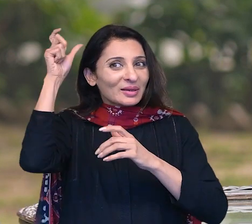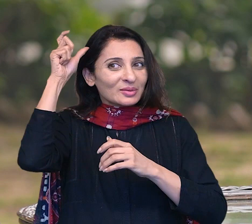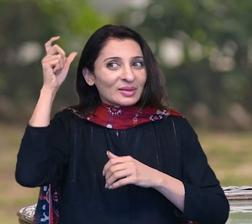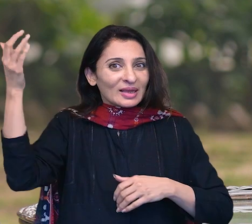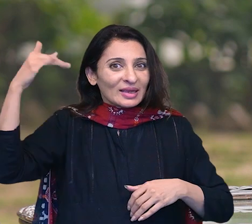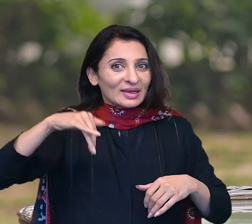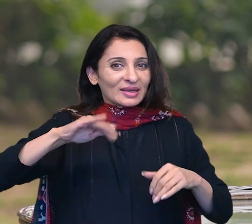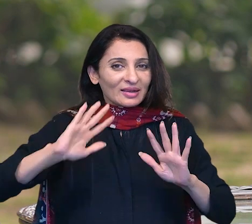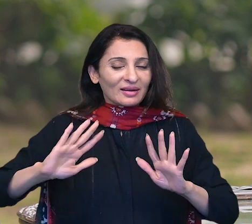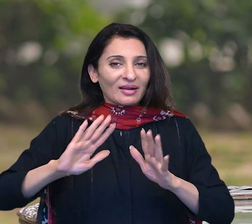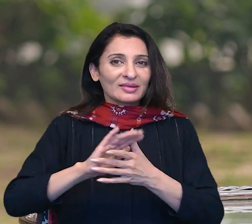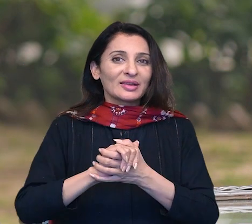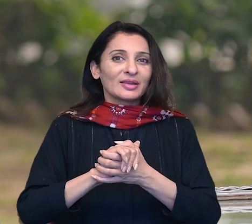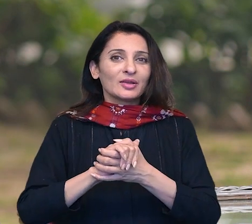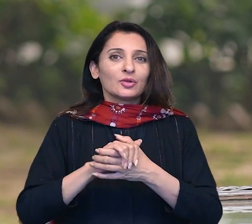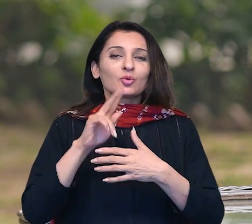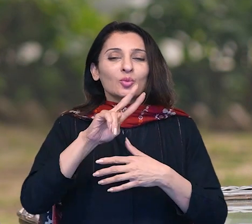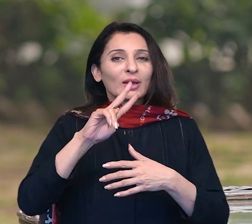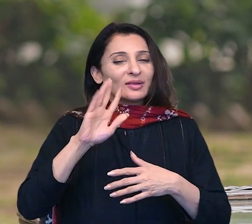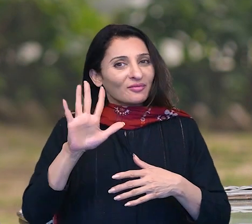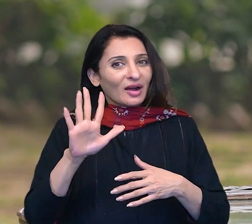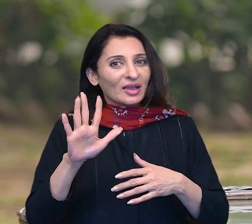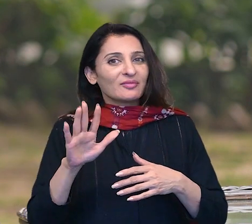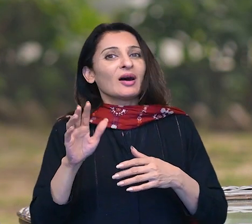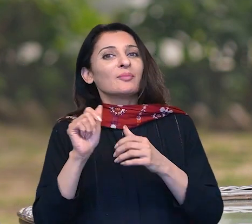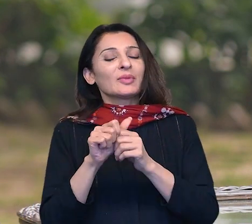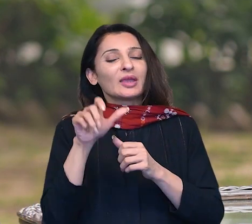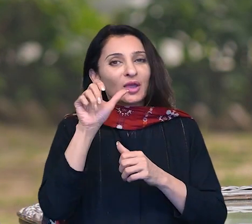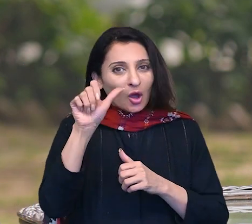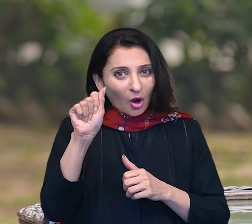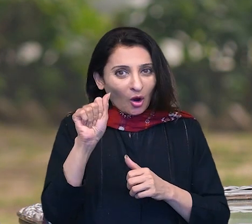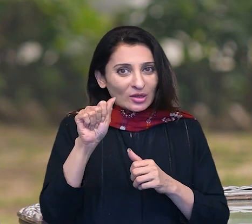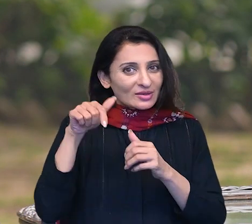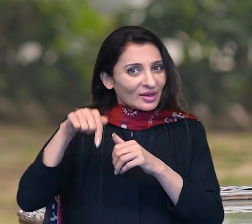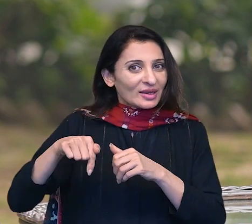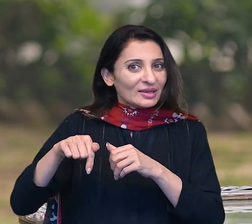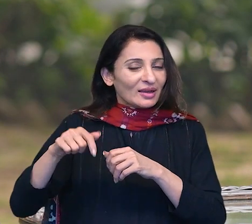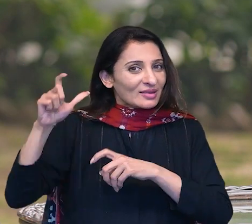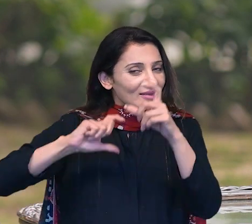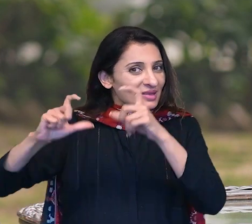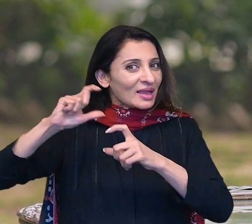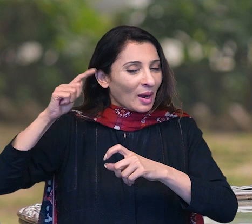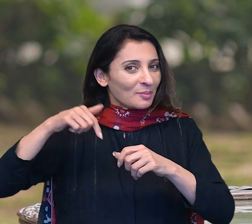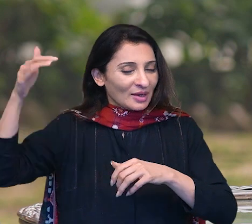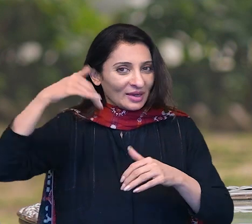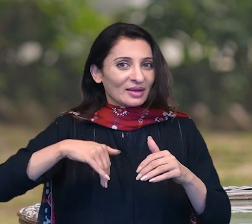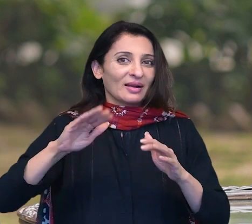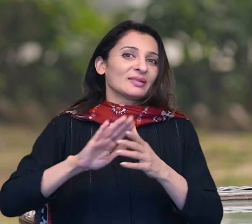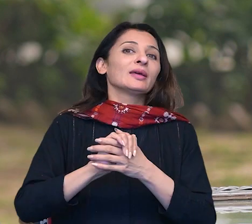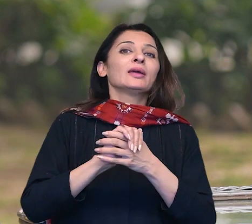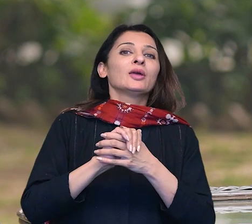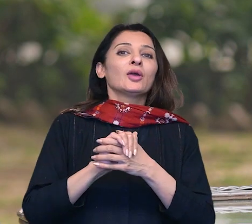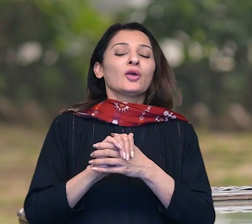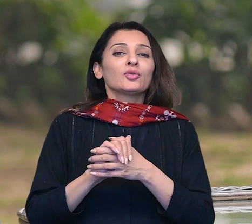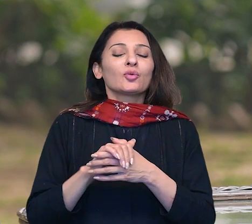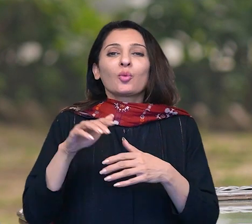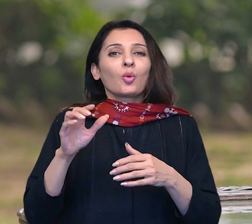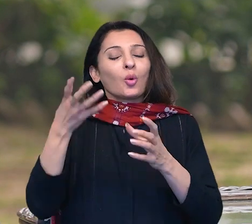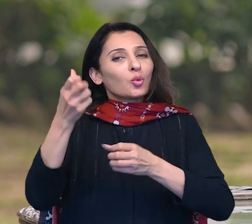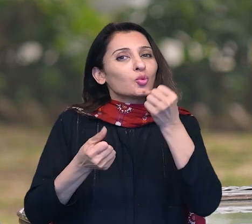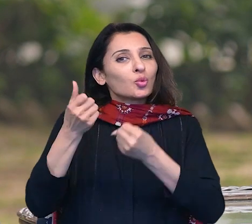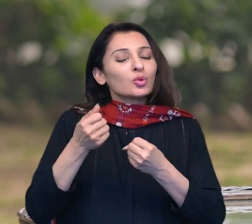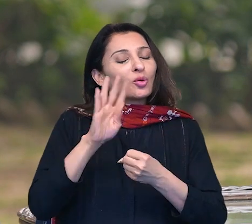we weren't getting profits from those animals. When we